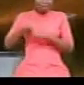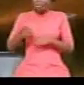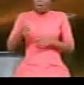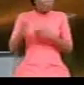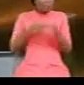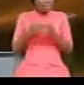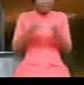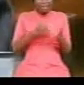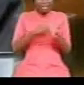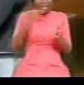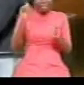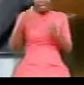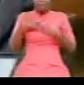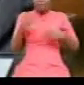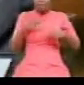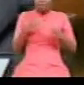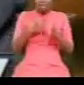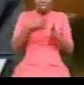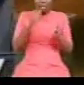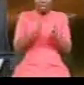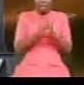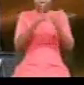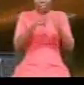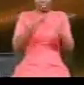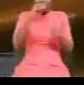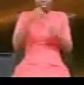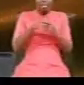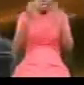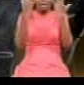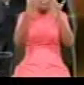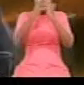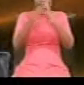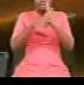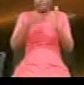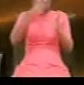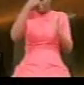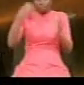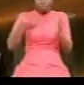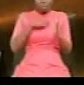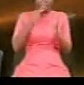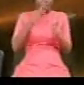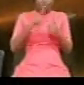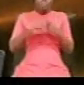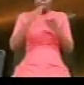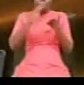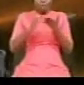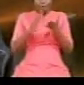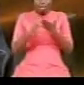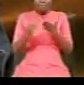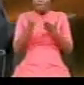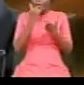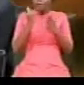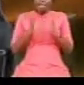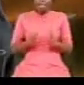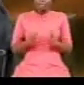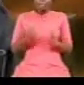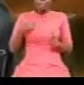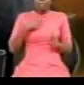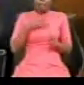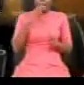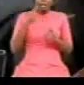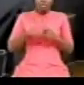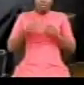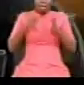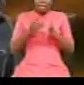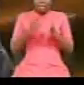have done. He said, that fellow is in darkness, because we are to forgive offenders. We are to let the blood of